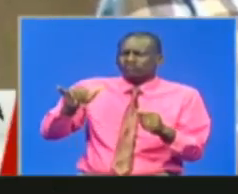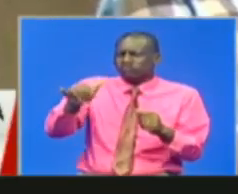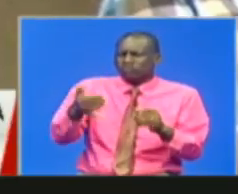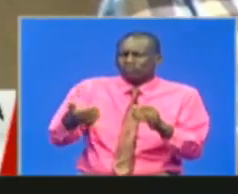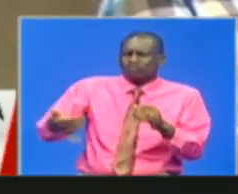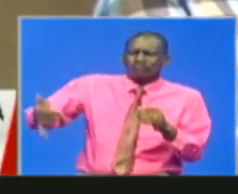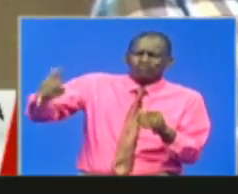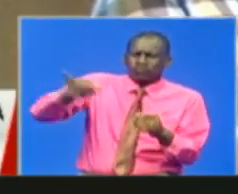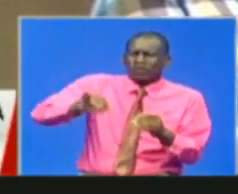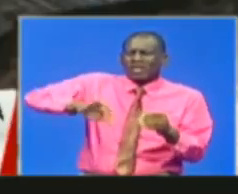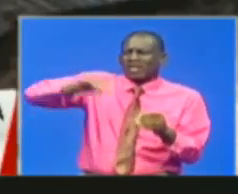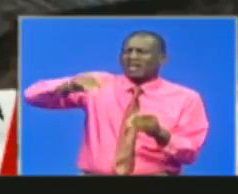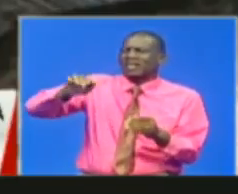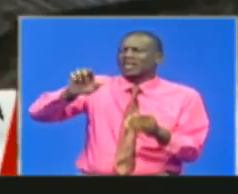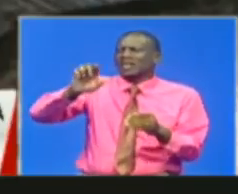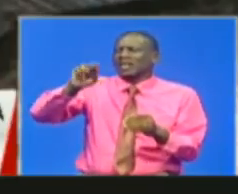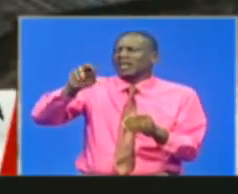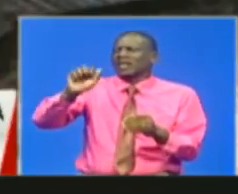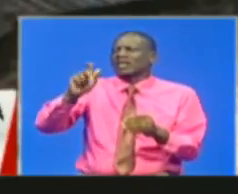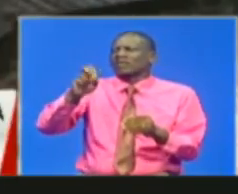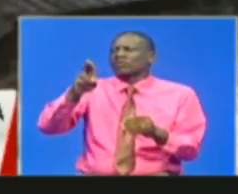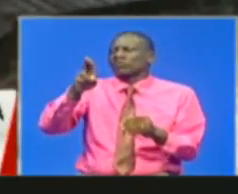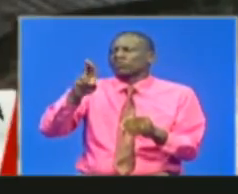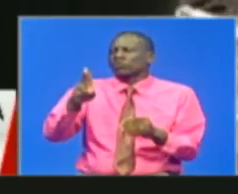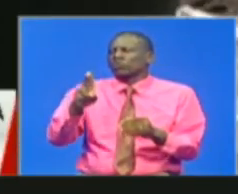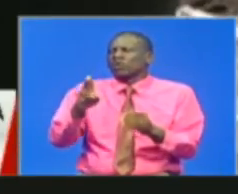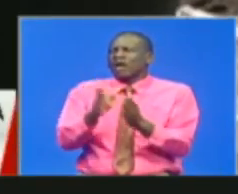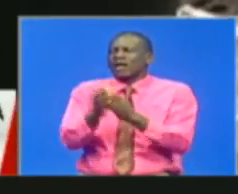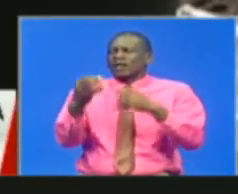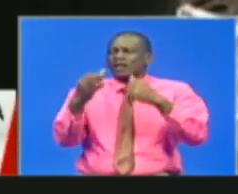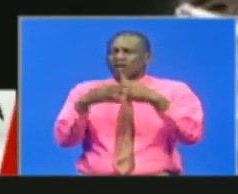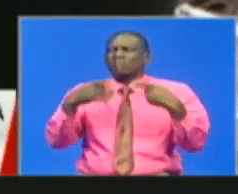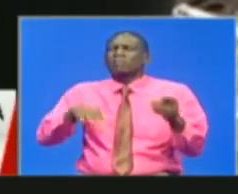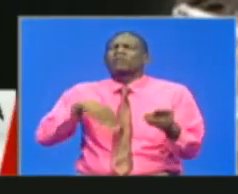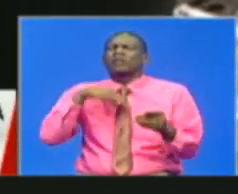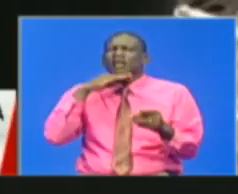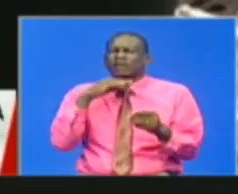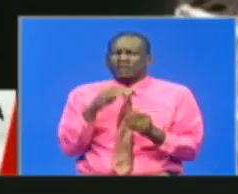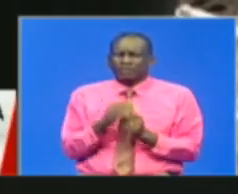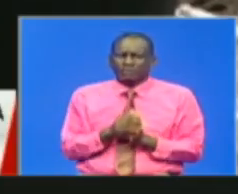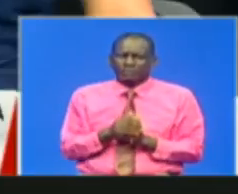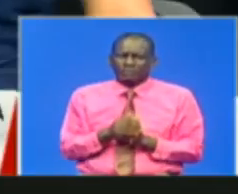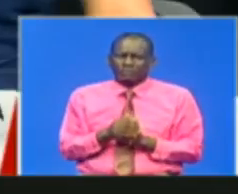killing five occupants. Bridget Ngana, NTV, Kericho County.